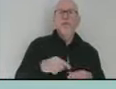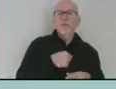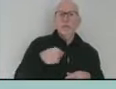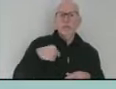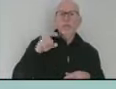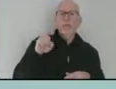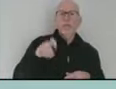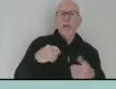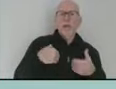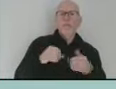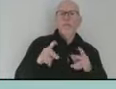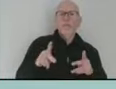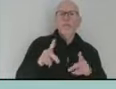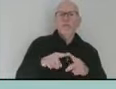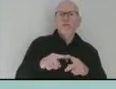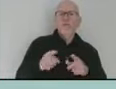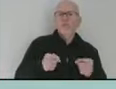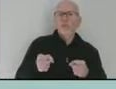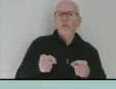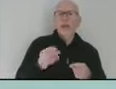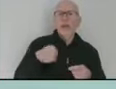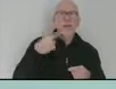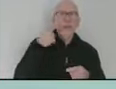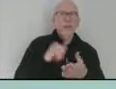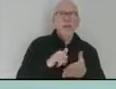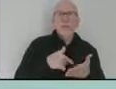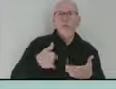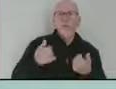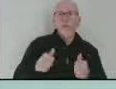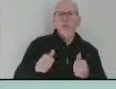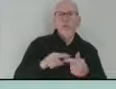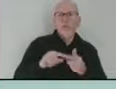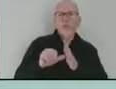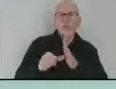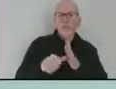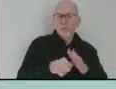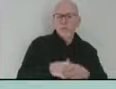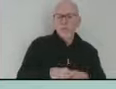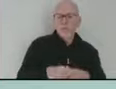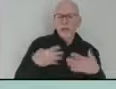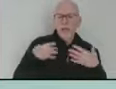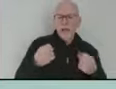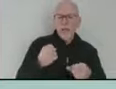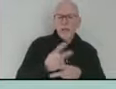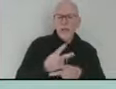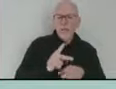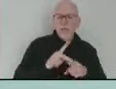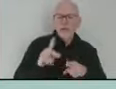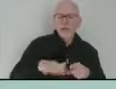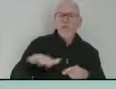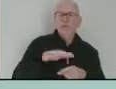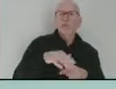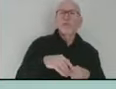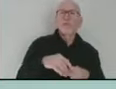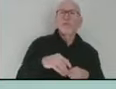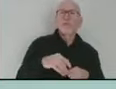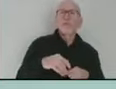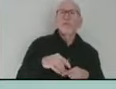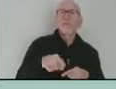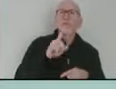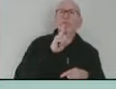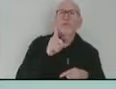have the opportunity to control that. And I think that's what we're trying to get that message as healthcare professionals out, is that this is a